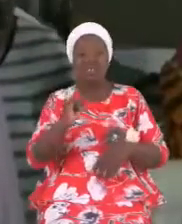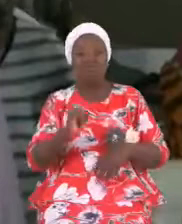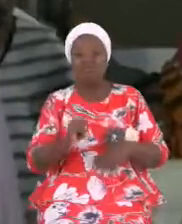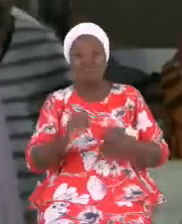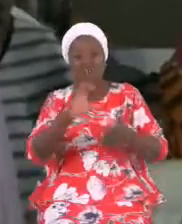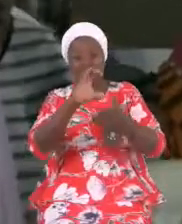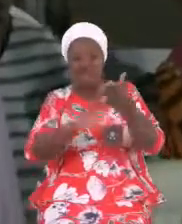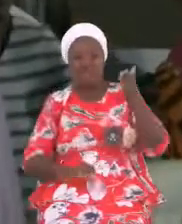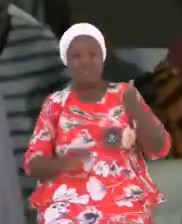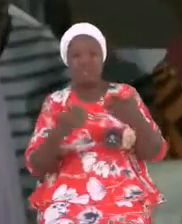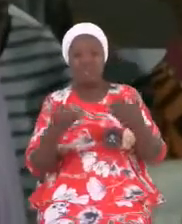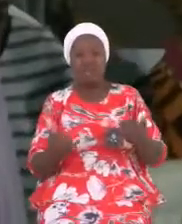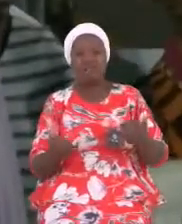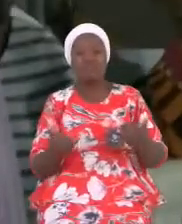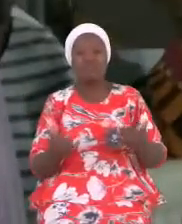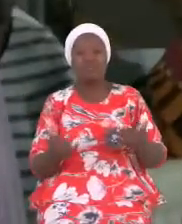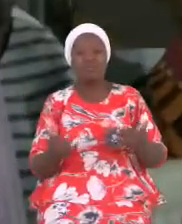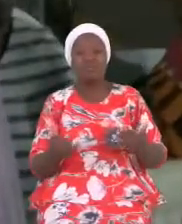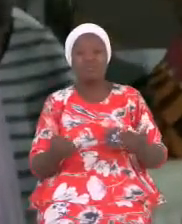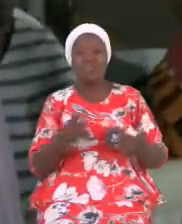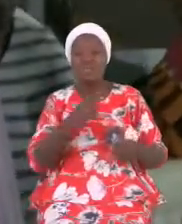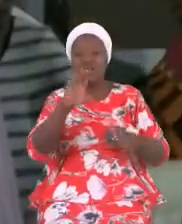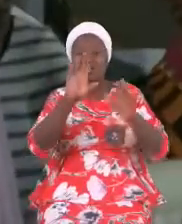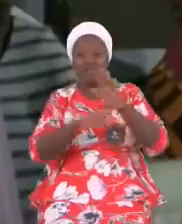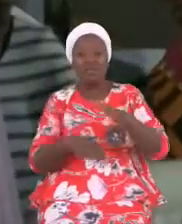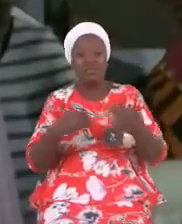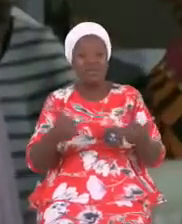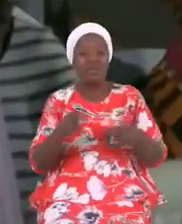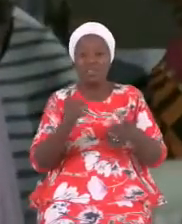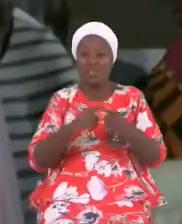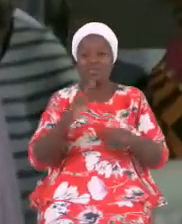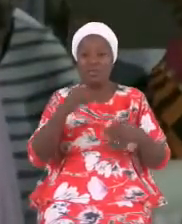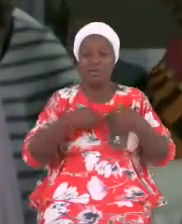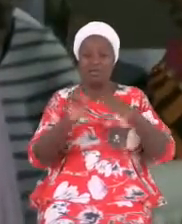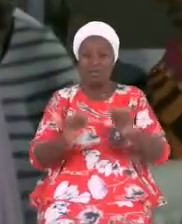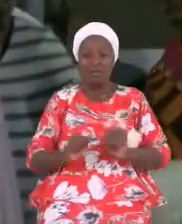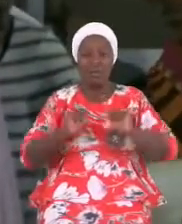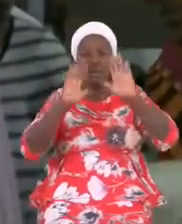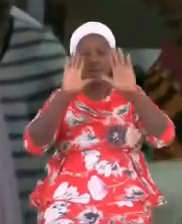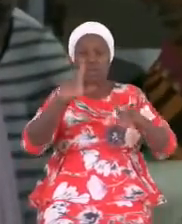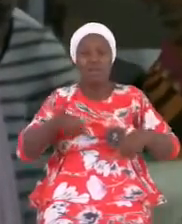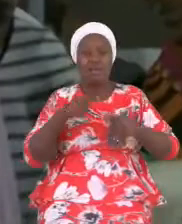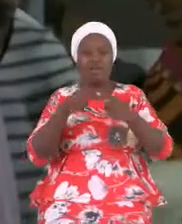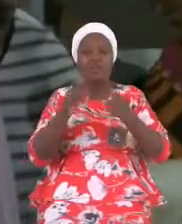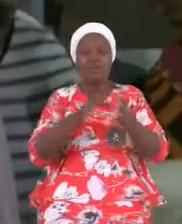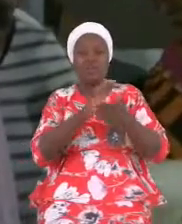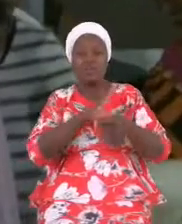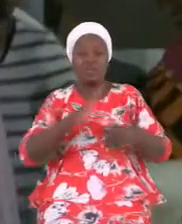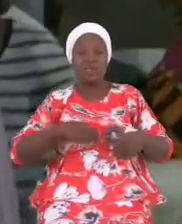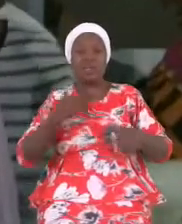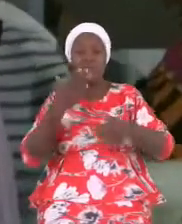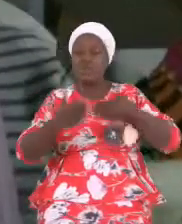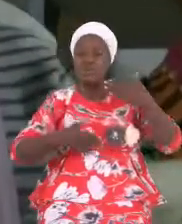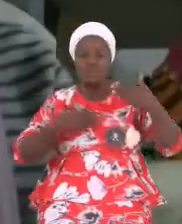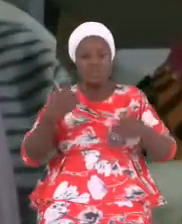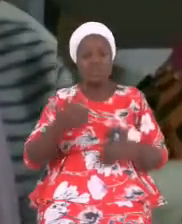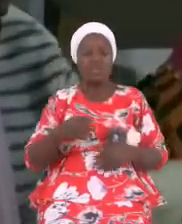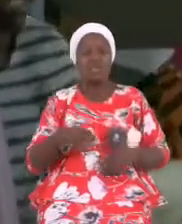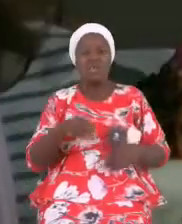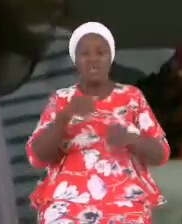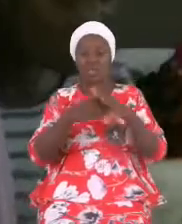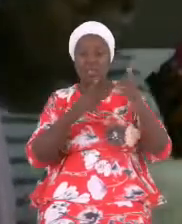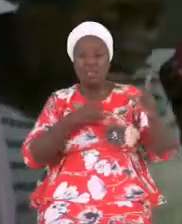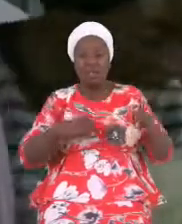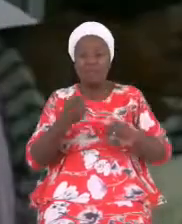You have given your life to Christ. Rejoice in the Lord. From today, don't be ashamed of your